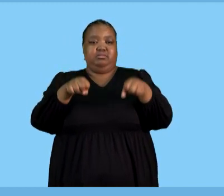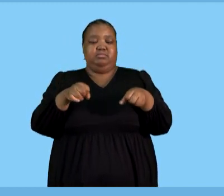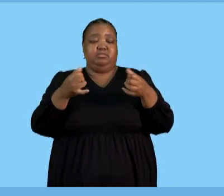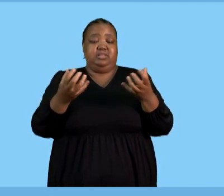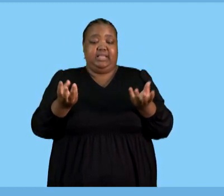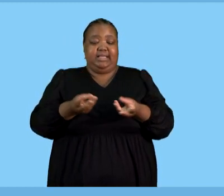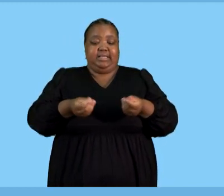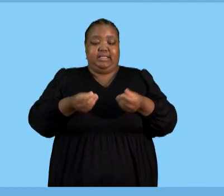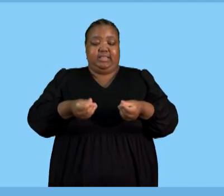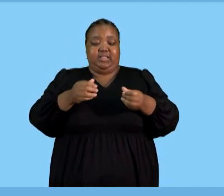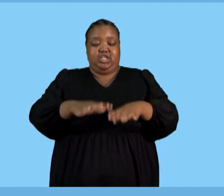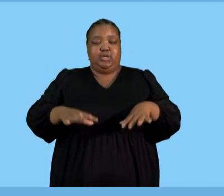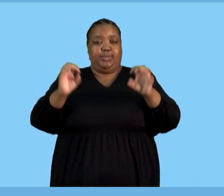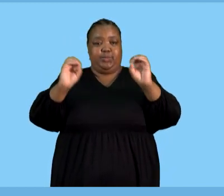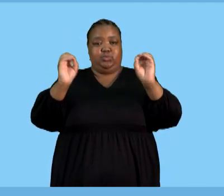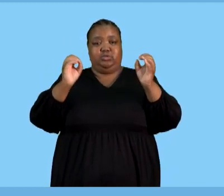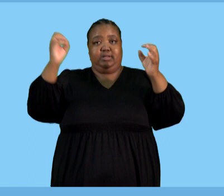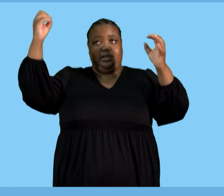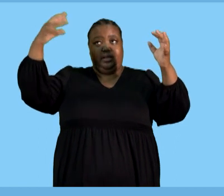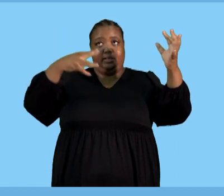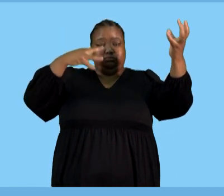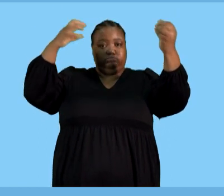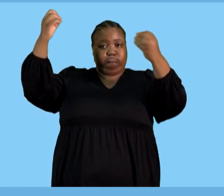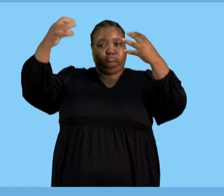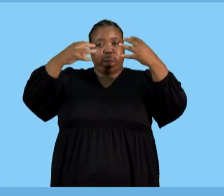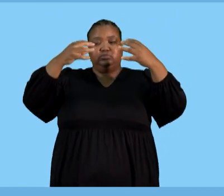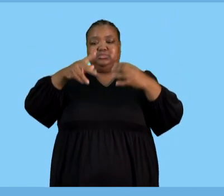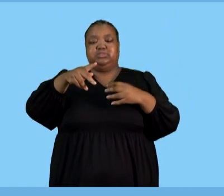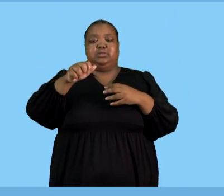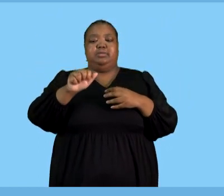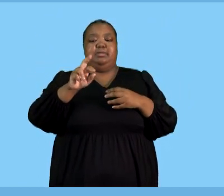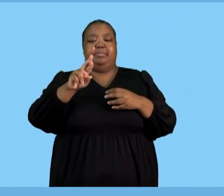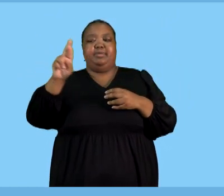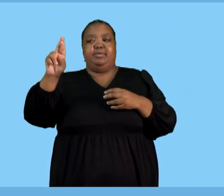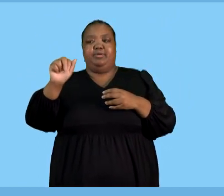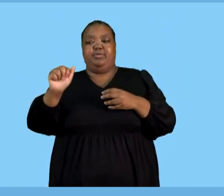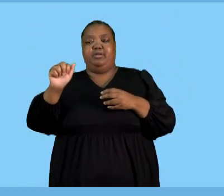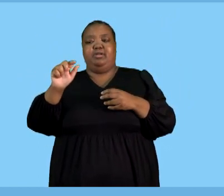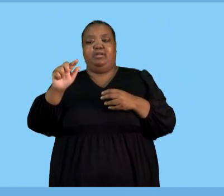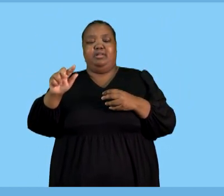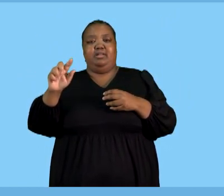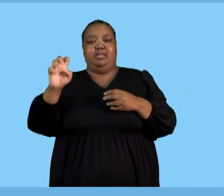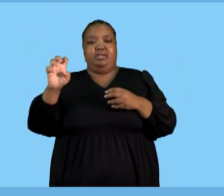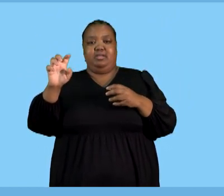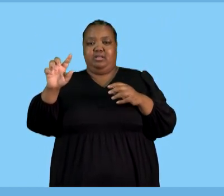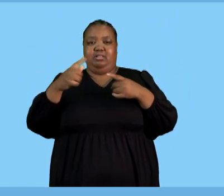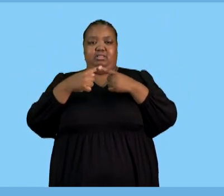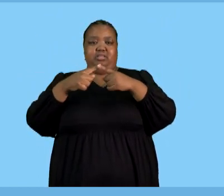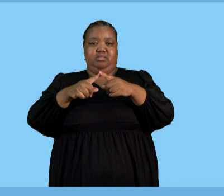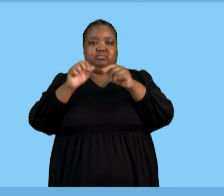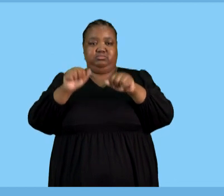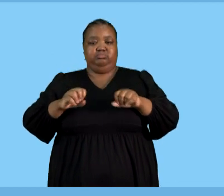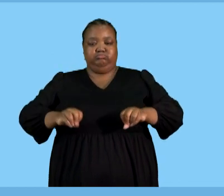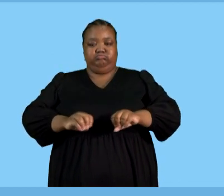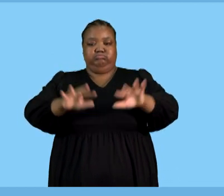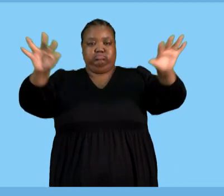not smooth, then the light rays are not going to be reflected parallel to each other. However, they are going to be scattered